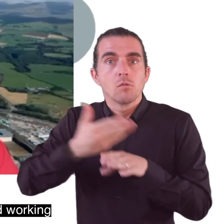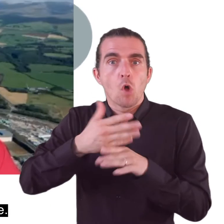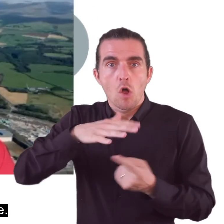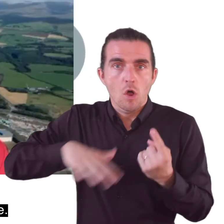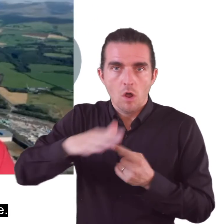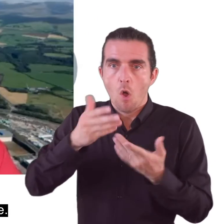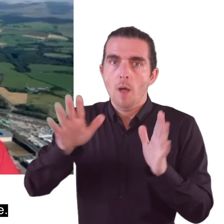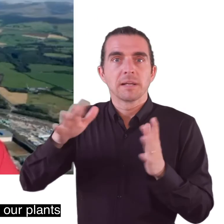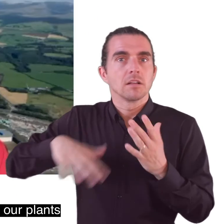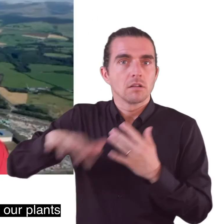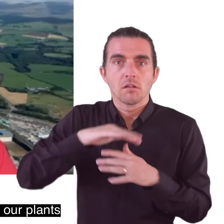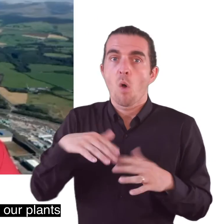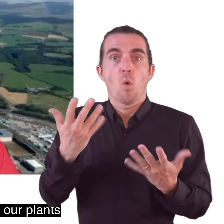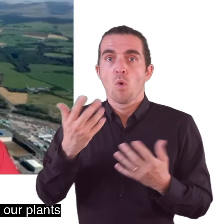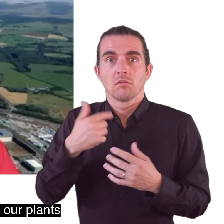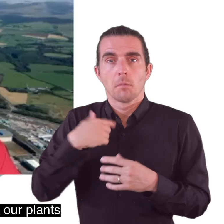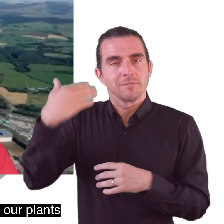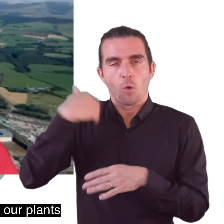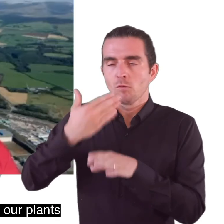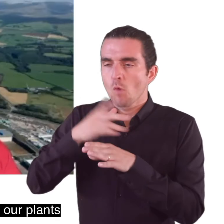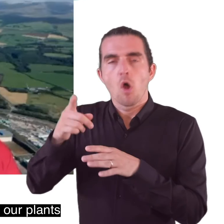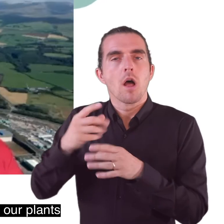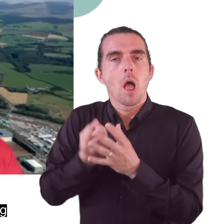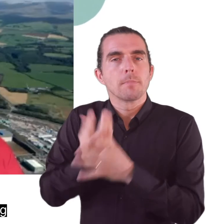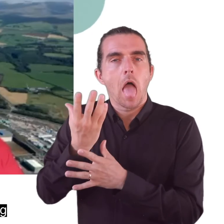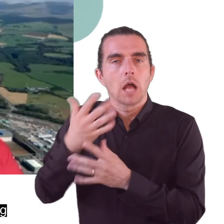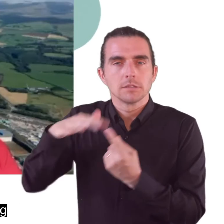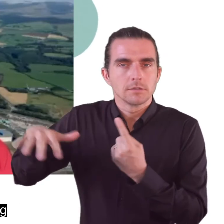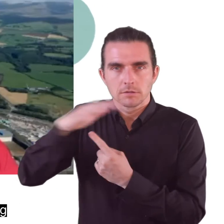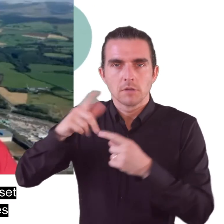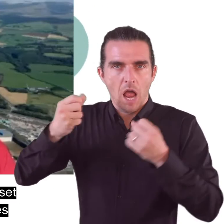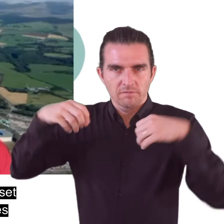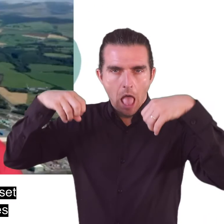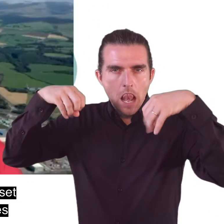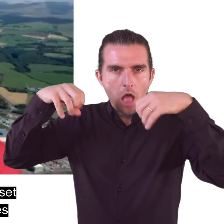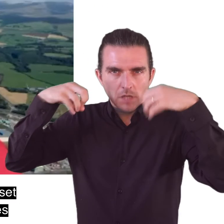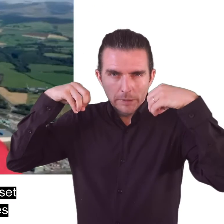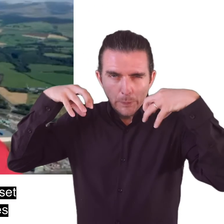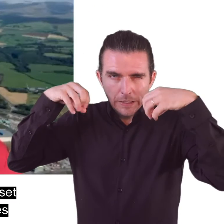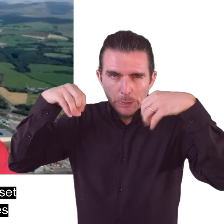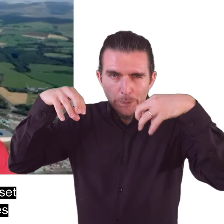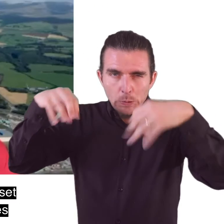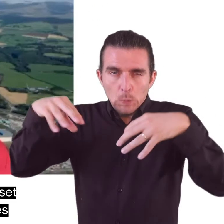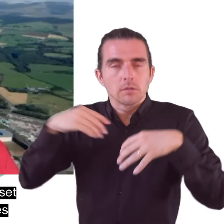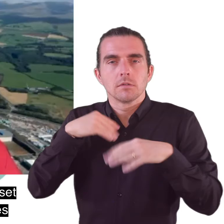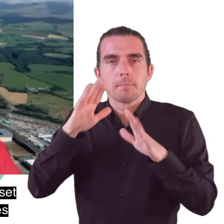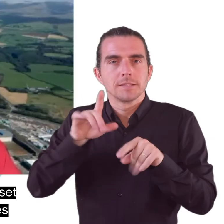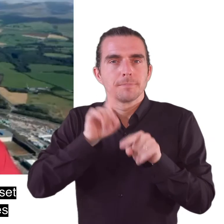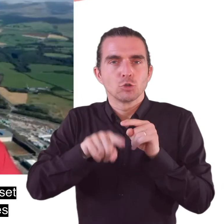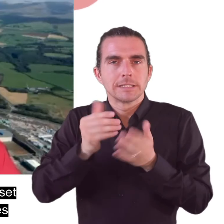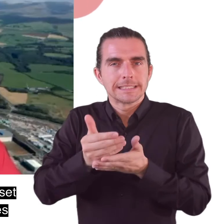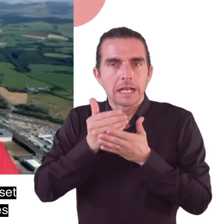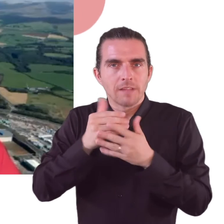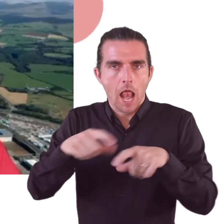started working in the open plan office. Prior to that, when I worked on our plants in the industrial setting, I would always have a set of tinted